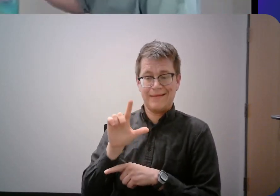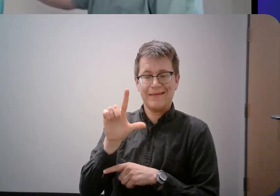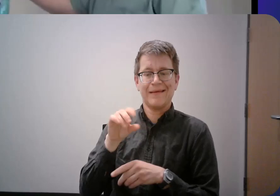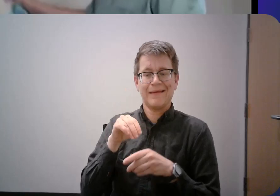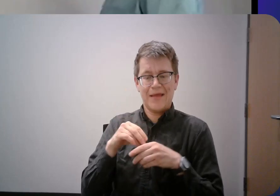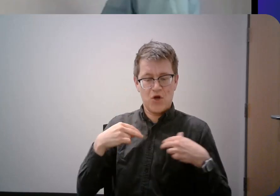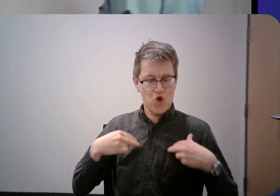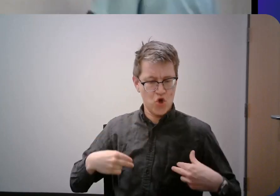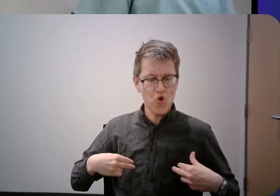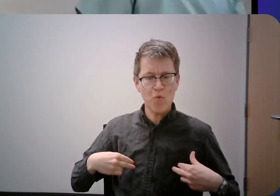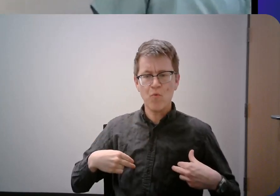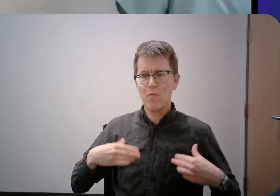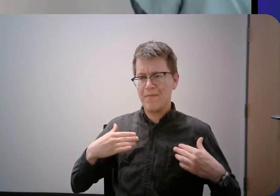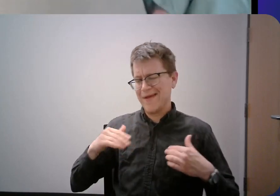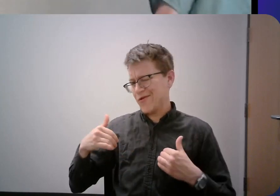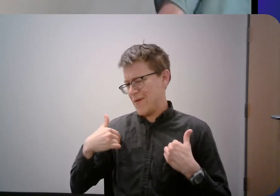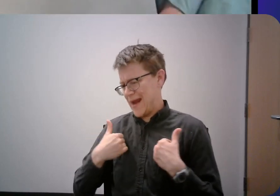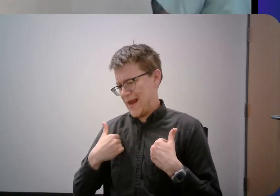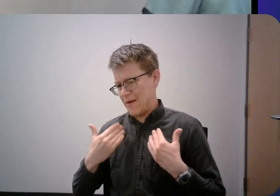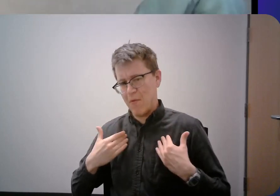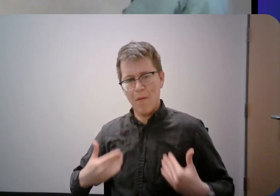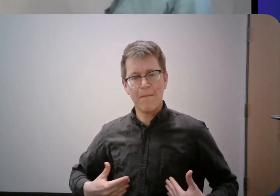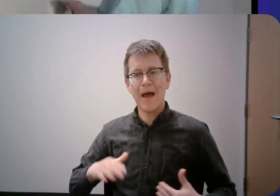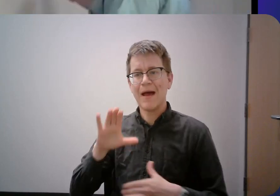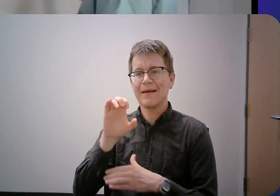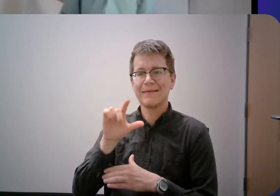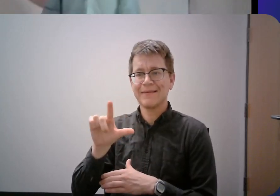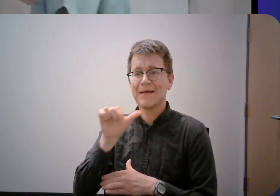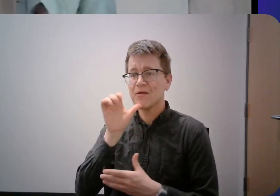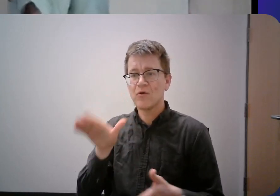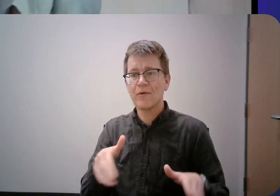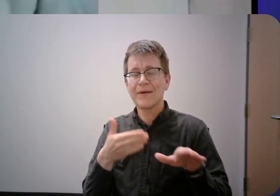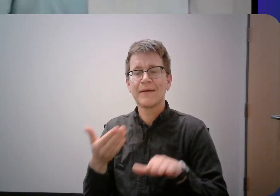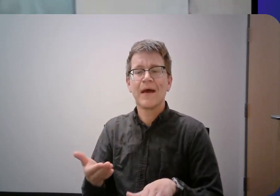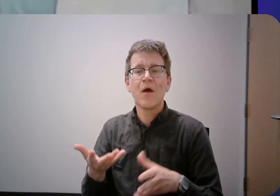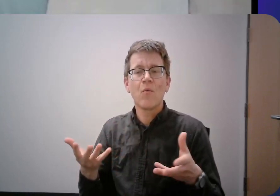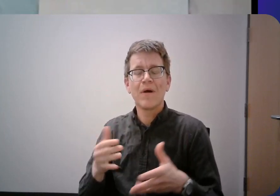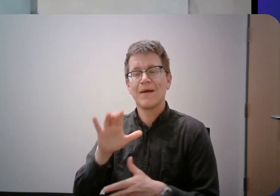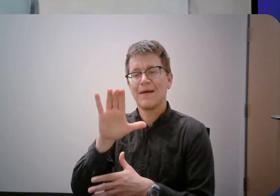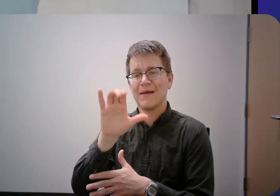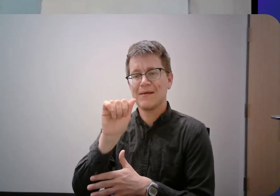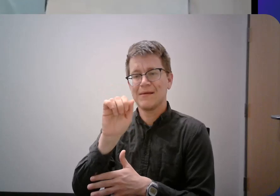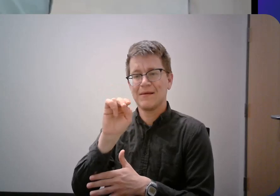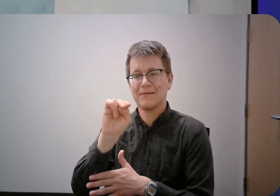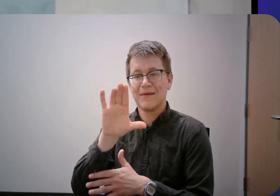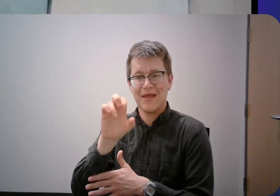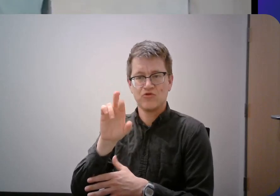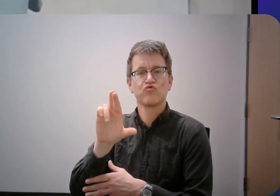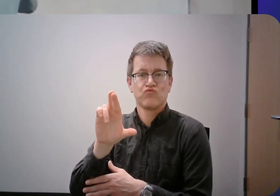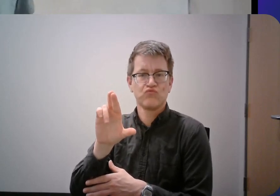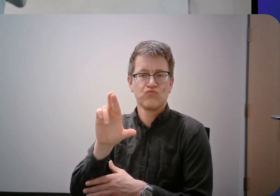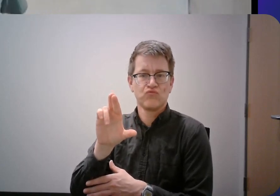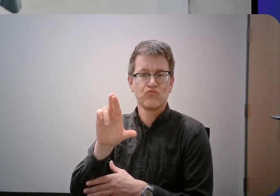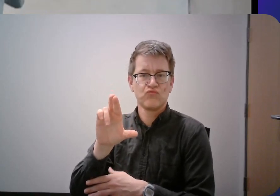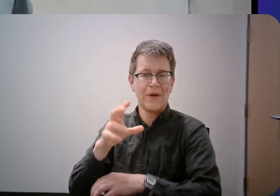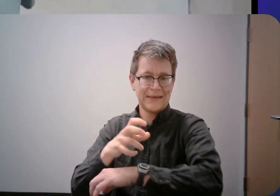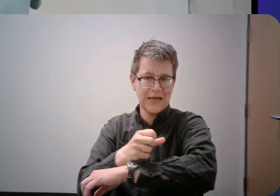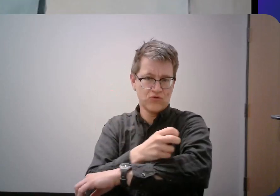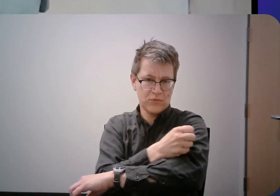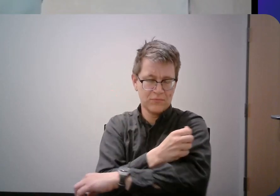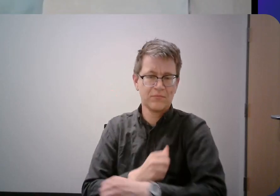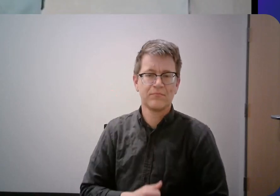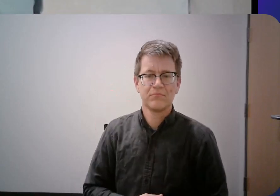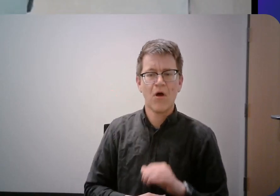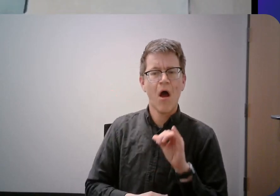So, bacteria is a cell that moves. What else is there to talk about? Well, when we